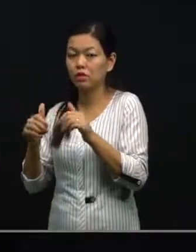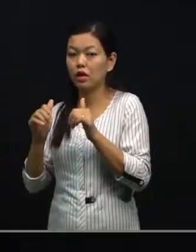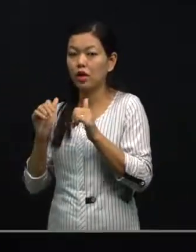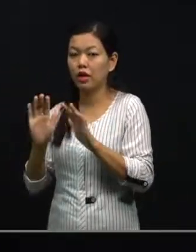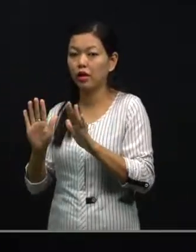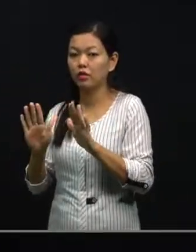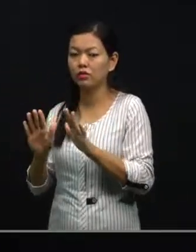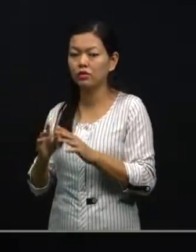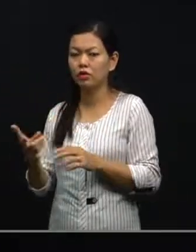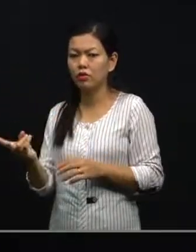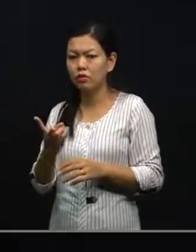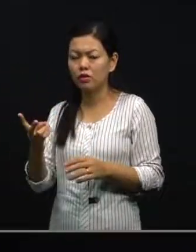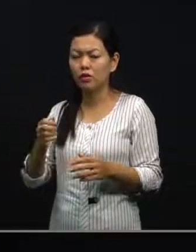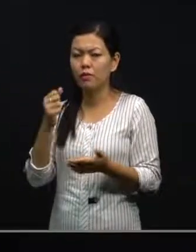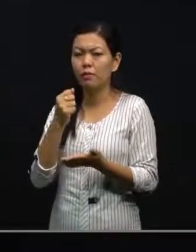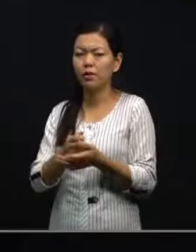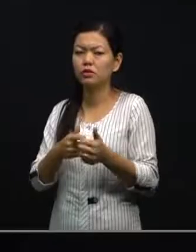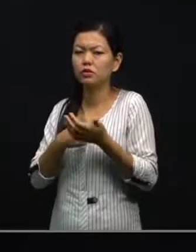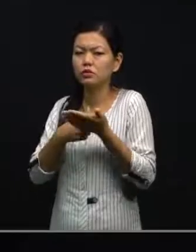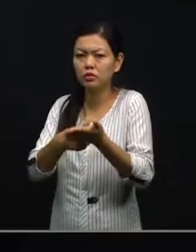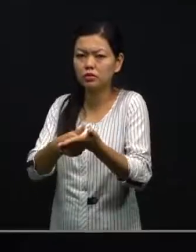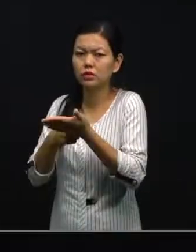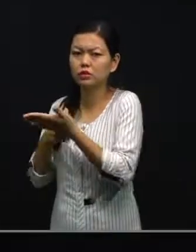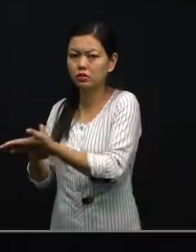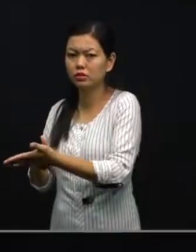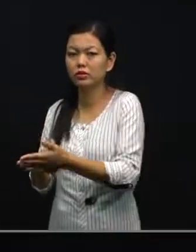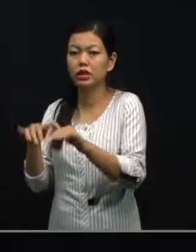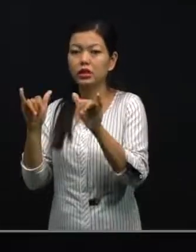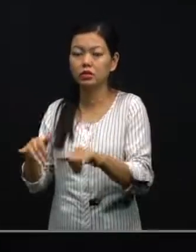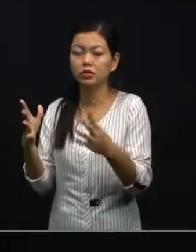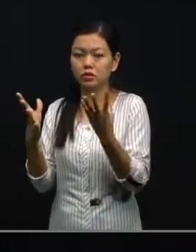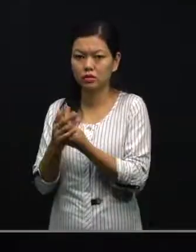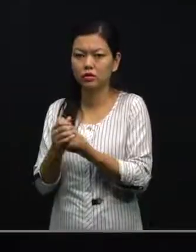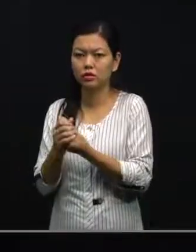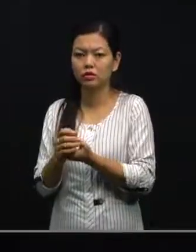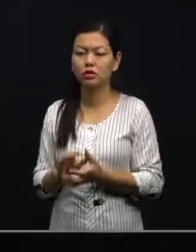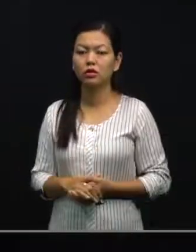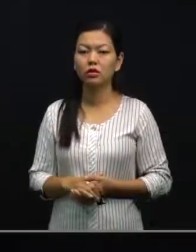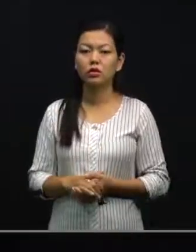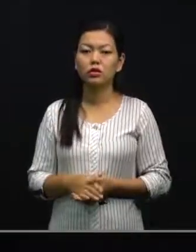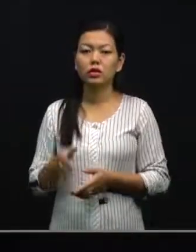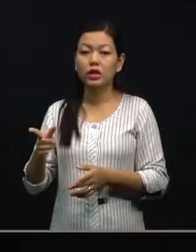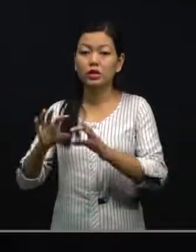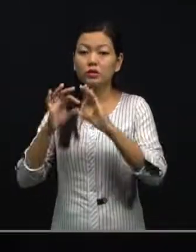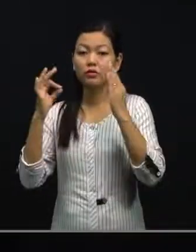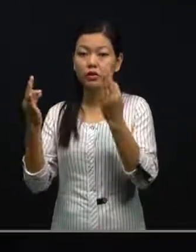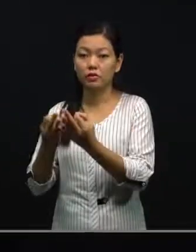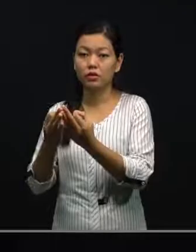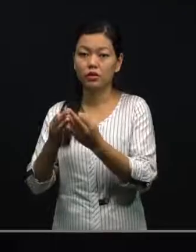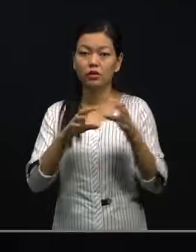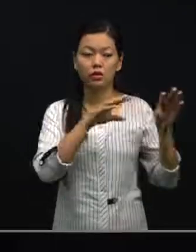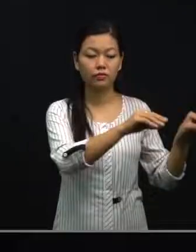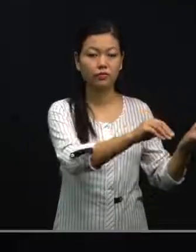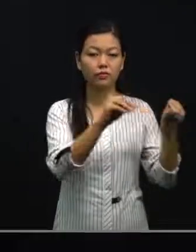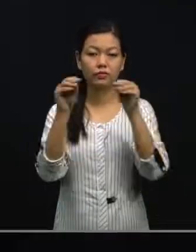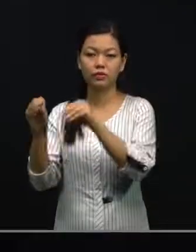So that is what you will find here in this Otis family, a perfect modern American, perfect American dream family that we